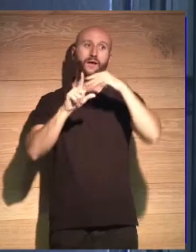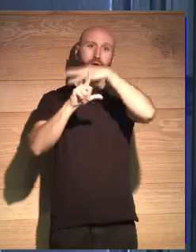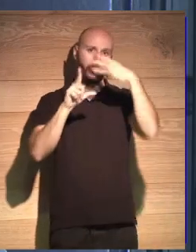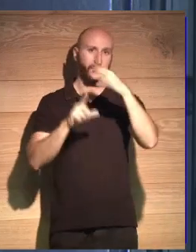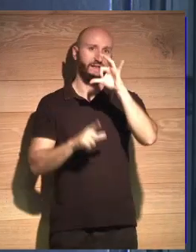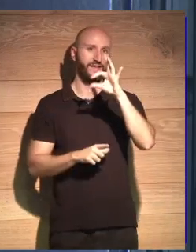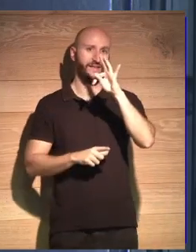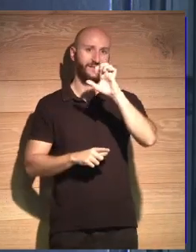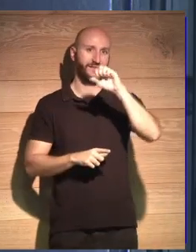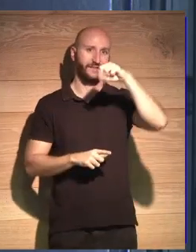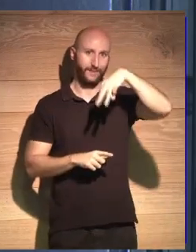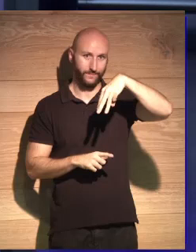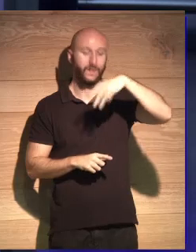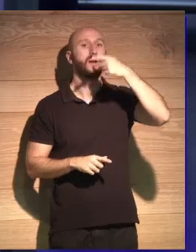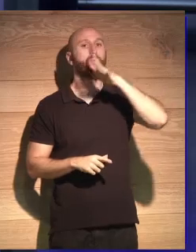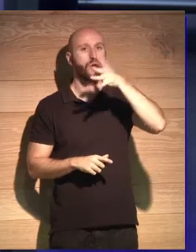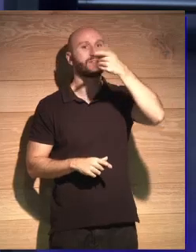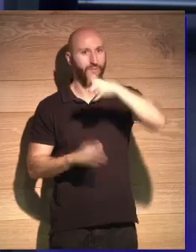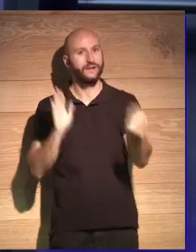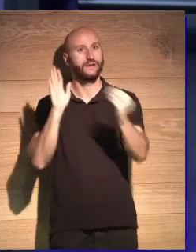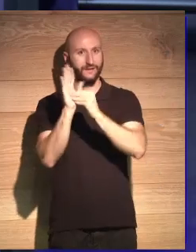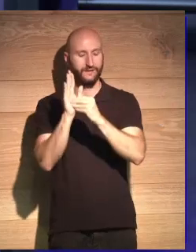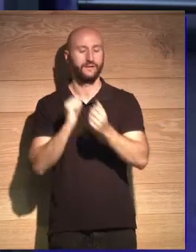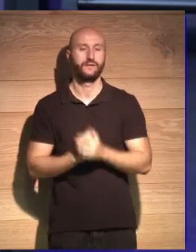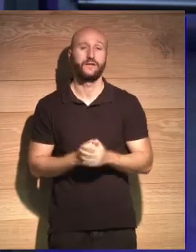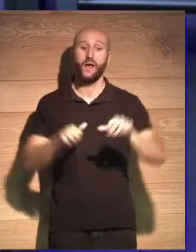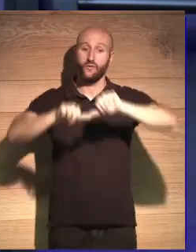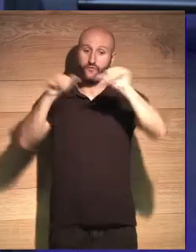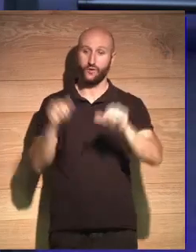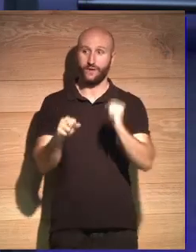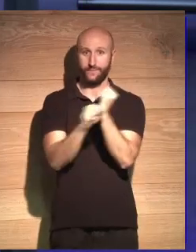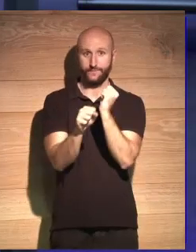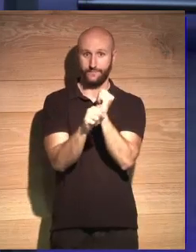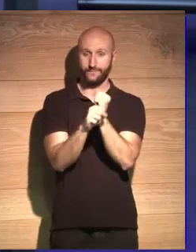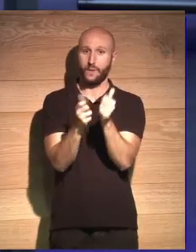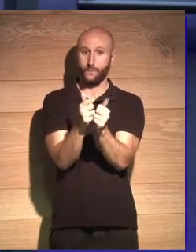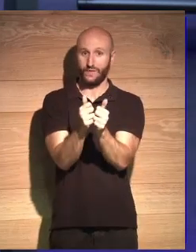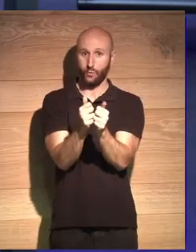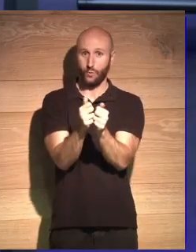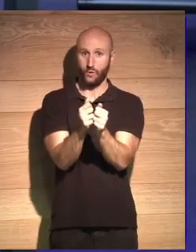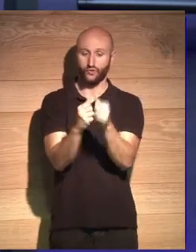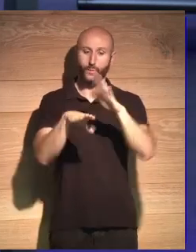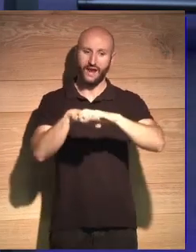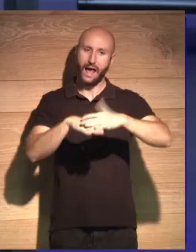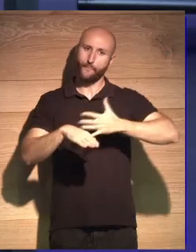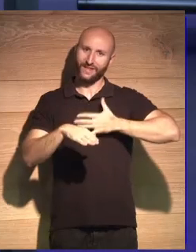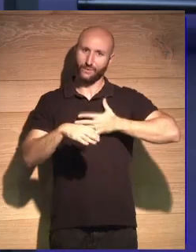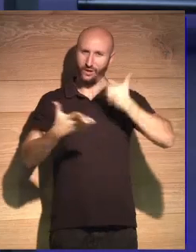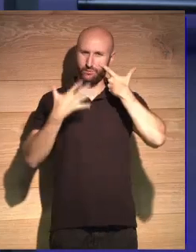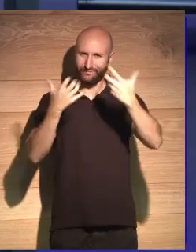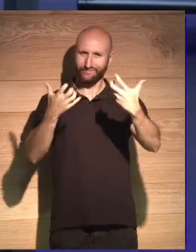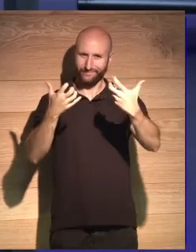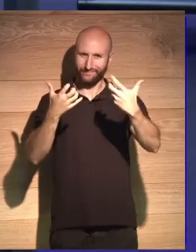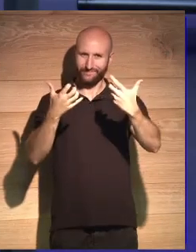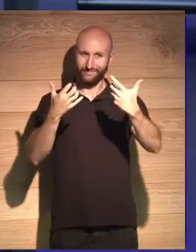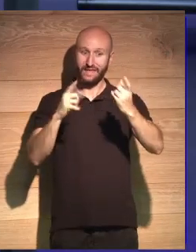will be using Steam in order for gamers to use this mode. This is